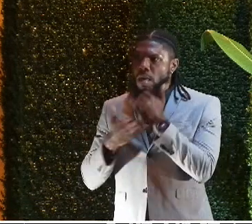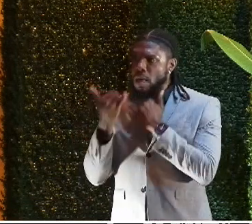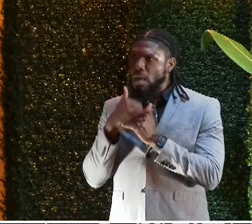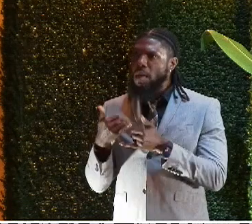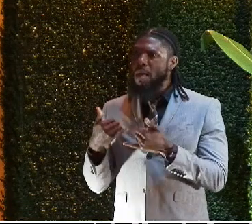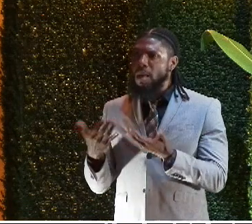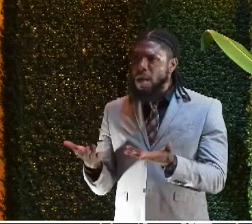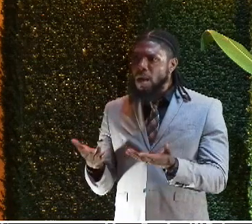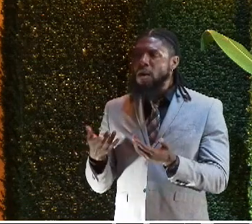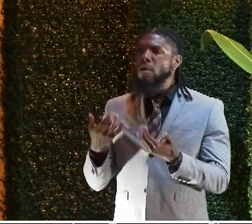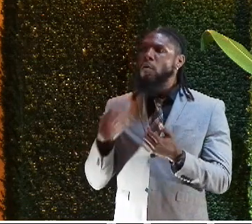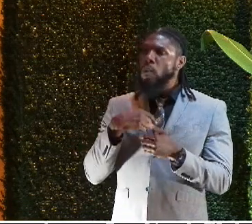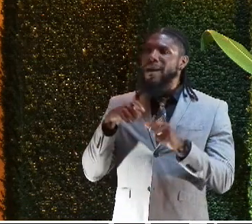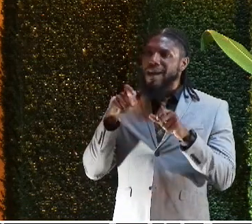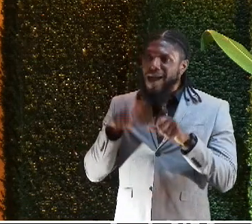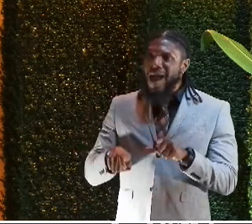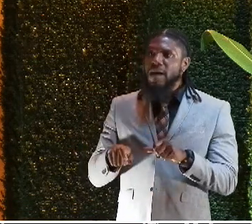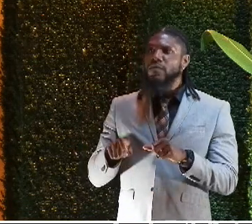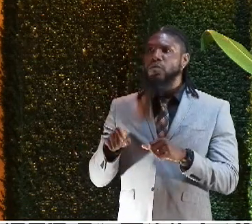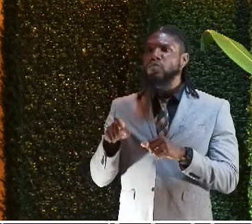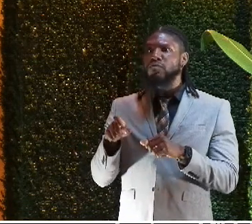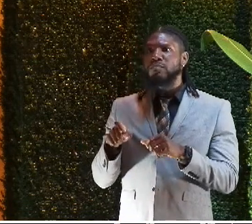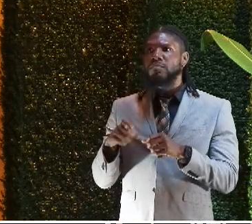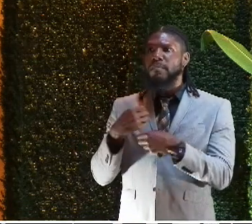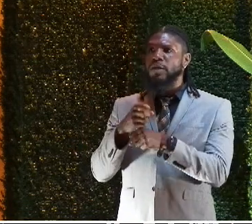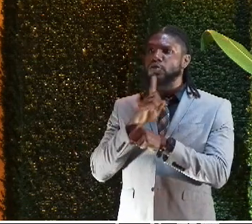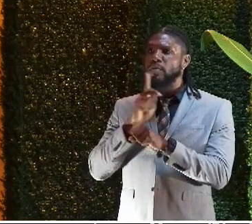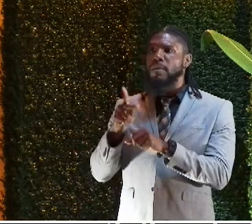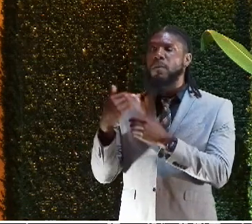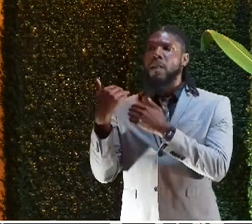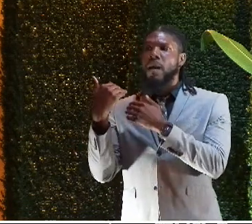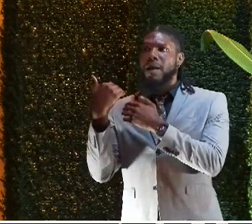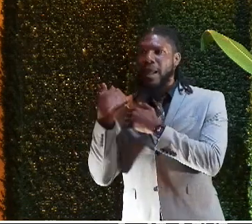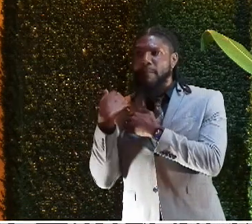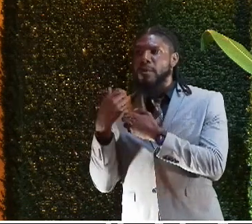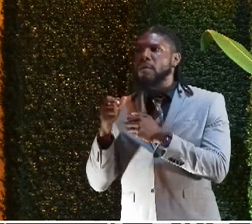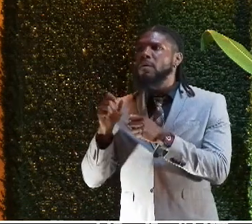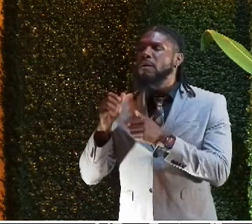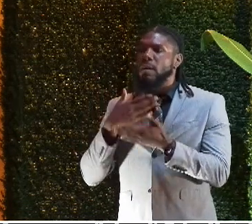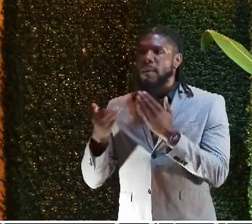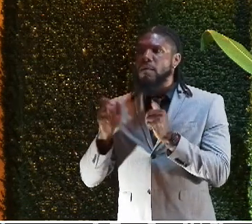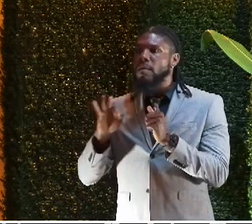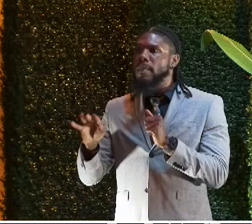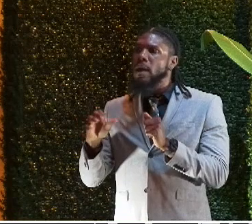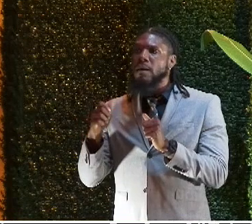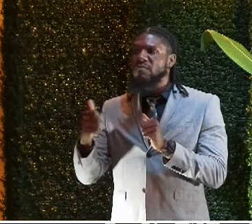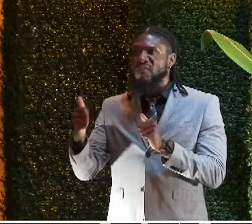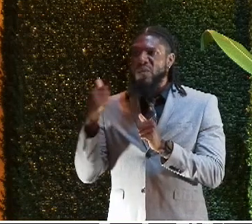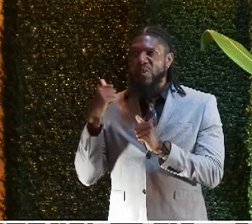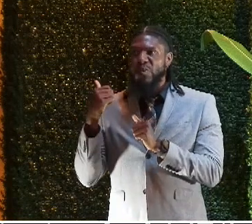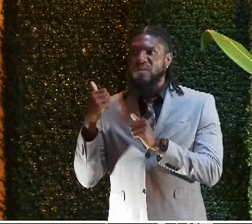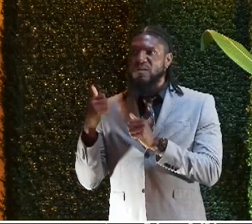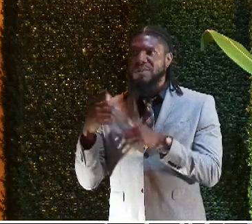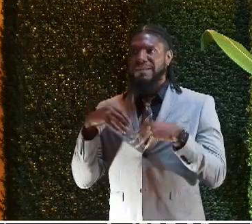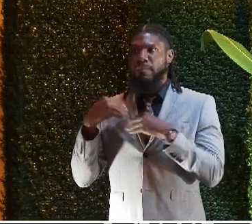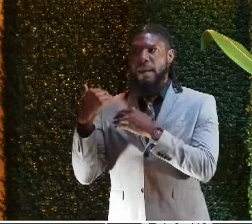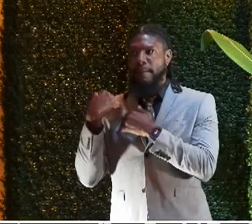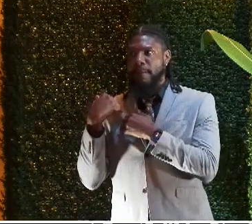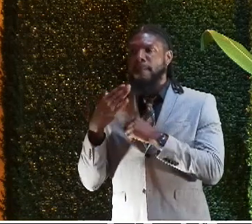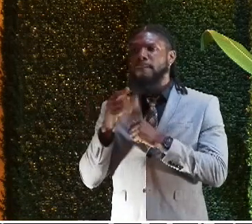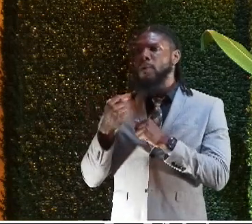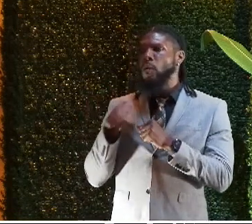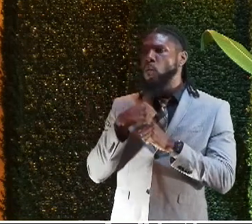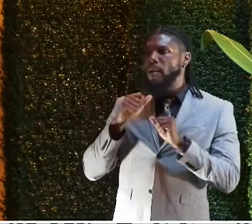hold people accountable even if they won't hold themselves accountable. But I think we can offer people a space to say, hey,